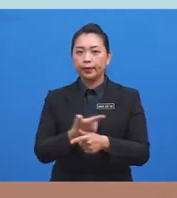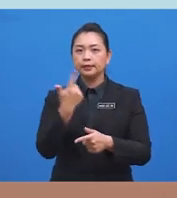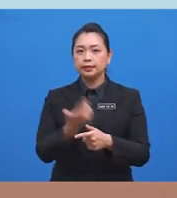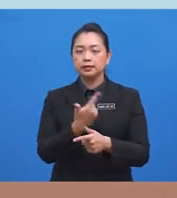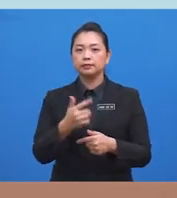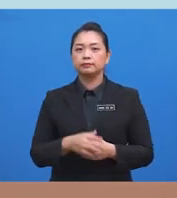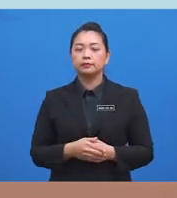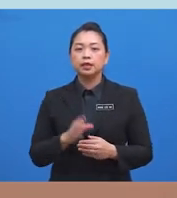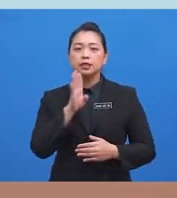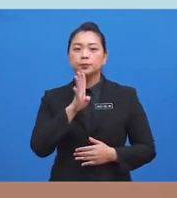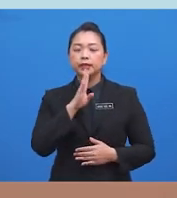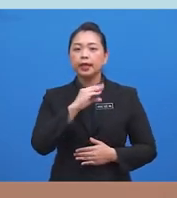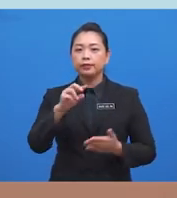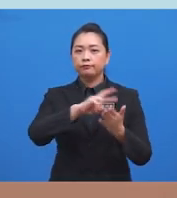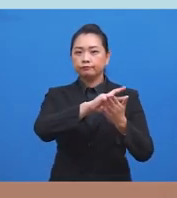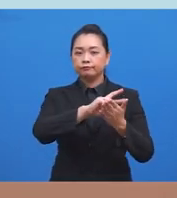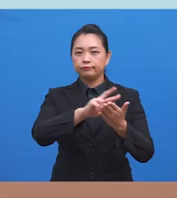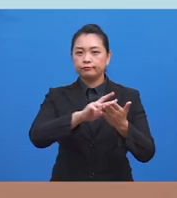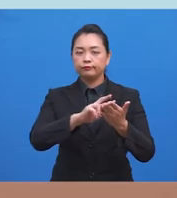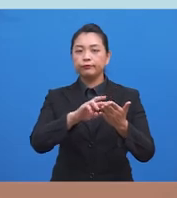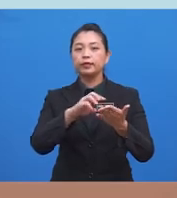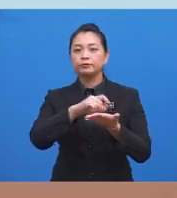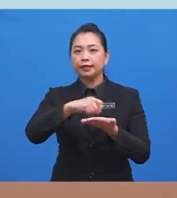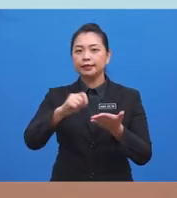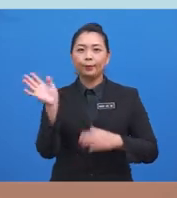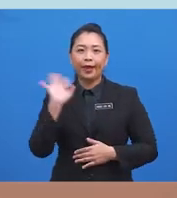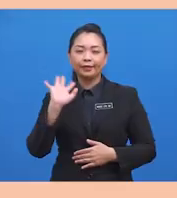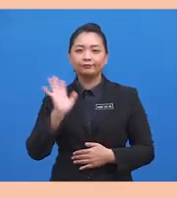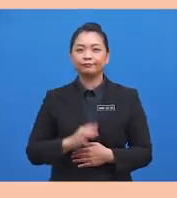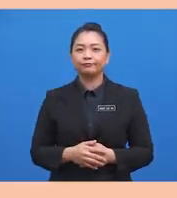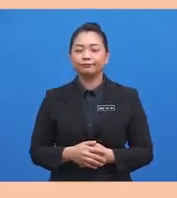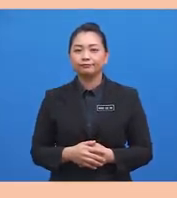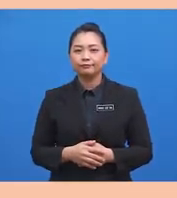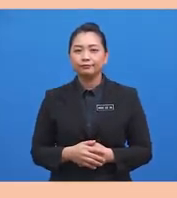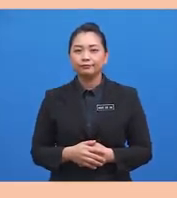listening to reading, speaking and writing in the English language. Goodbye, everyone!